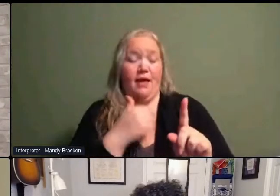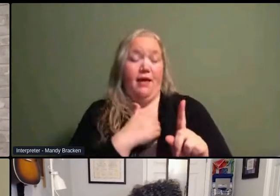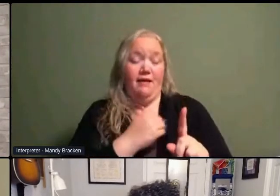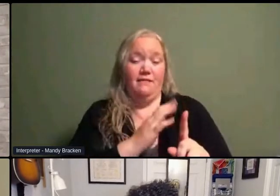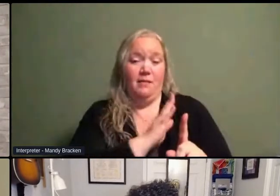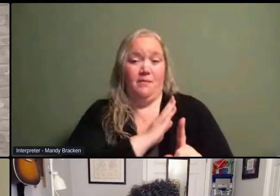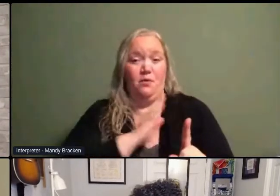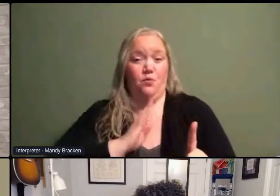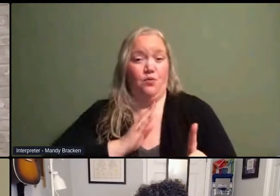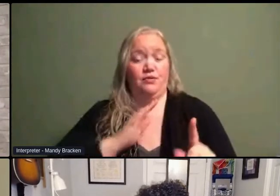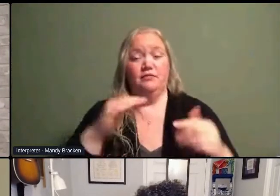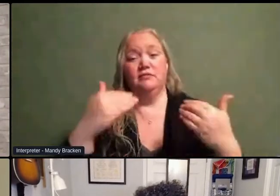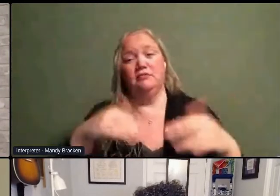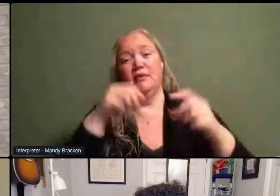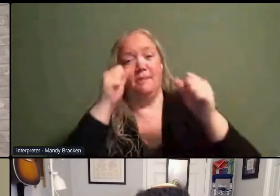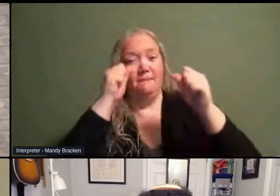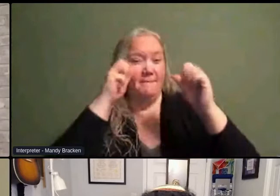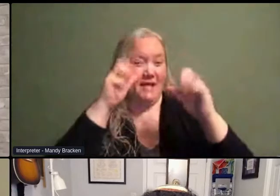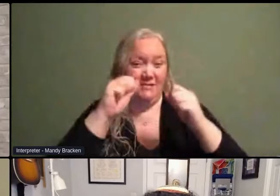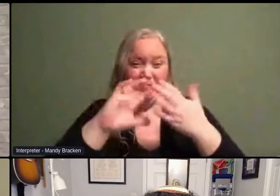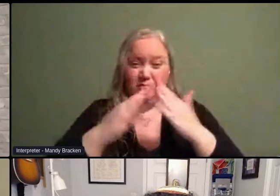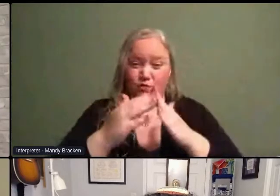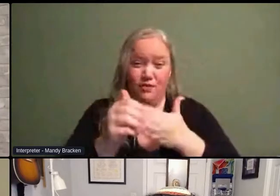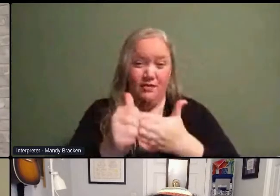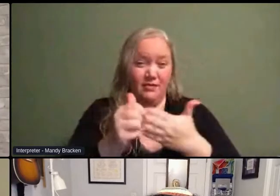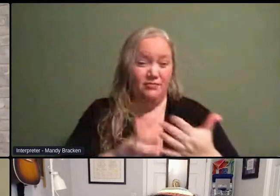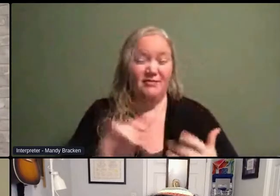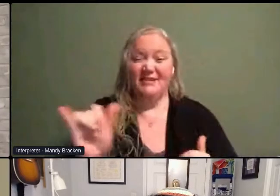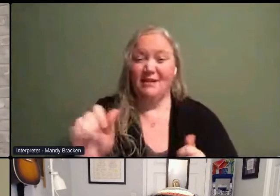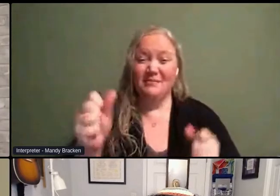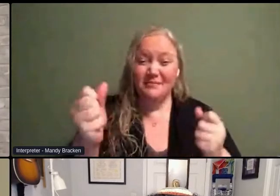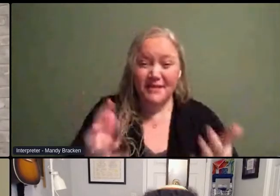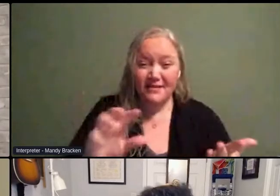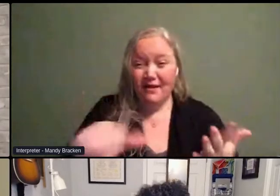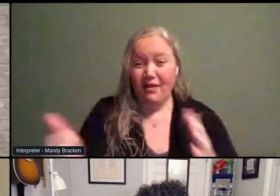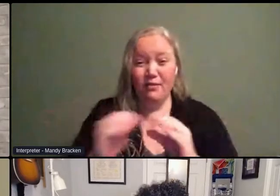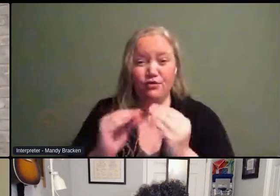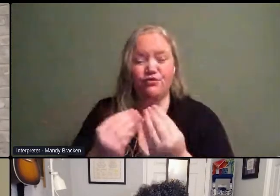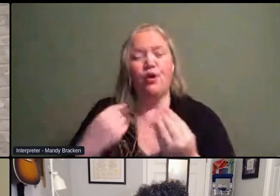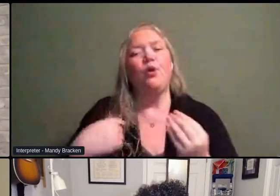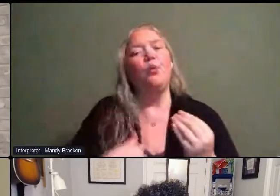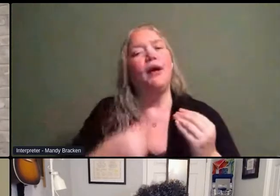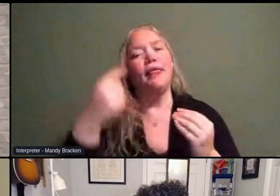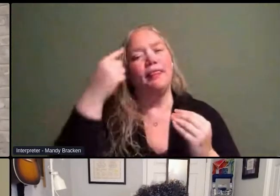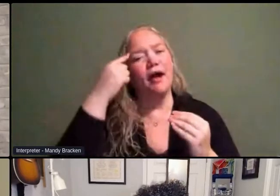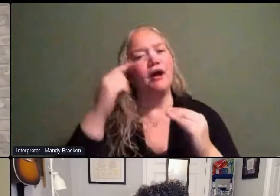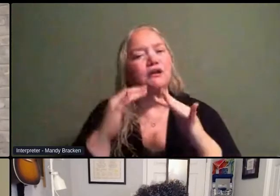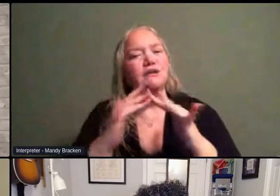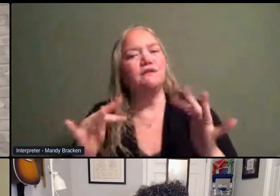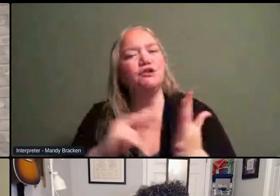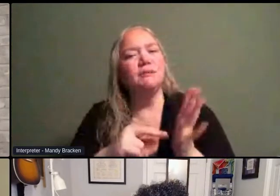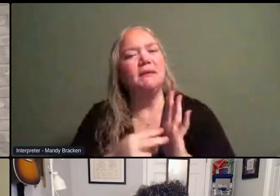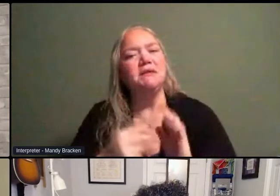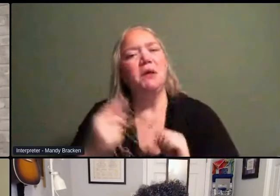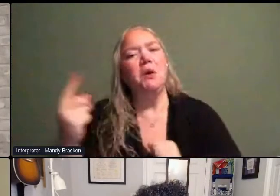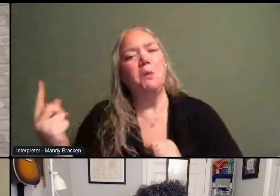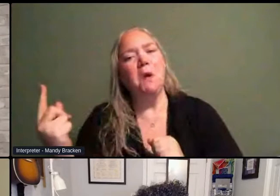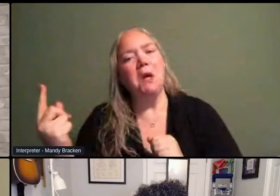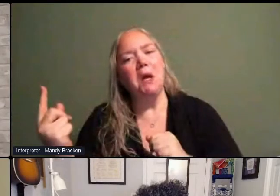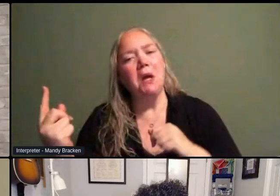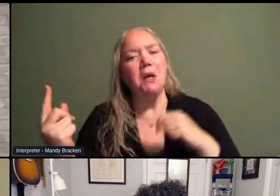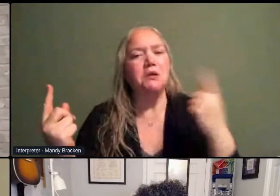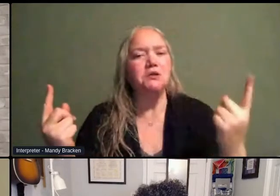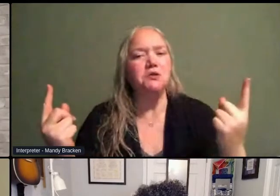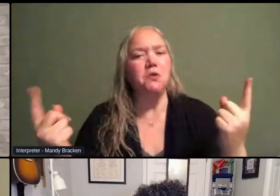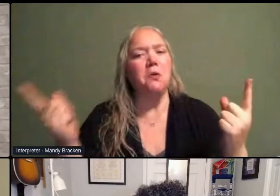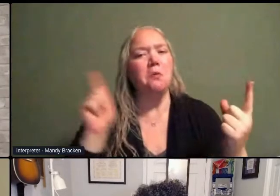of organizations, to be quite honest, we thought diversity meant putting 1 or 2 people on the board and calling ourselves diverse, when that's not really